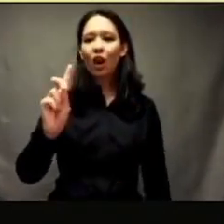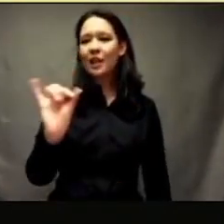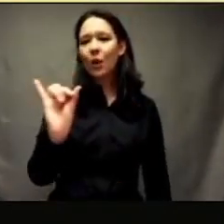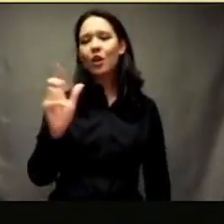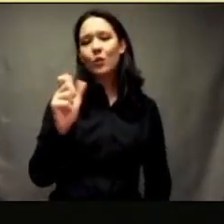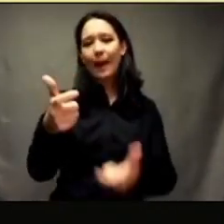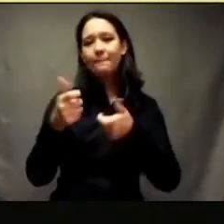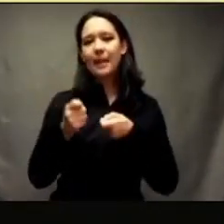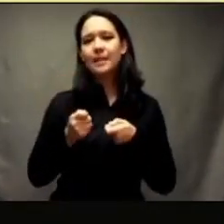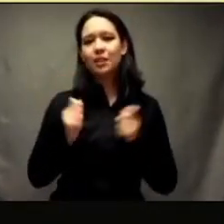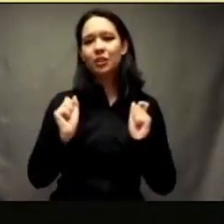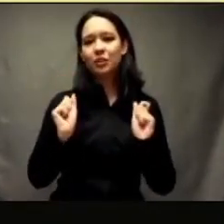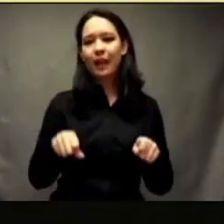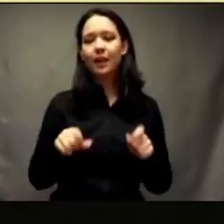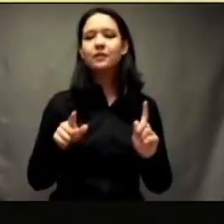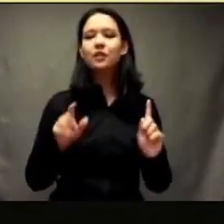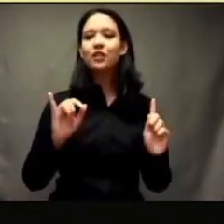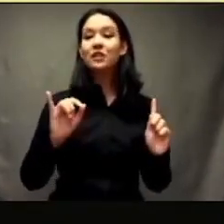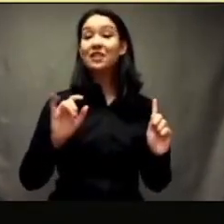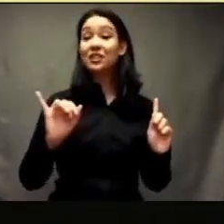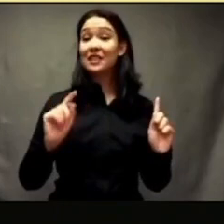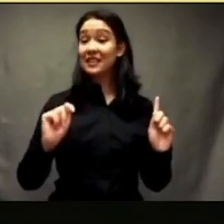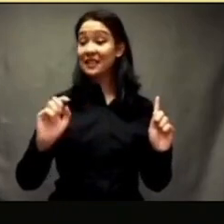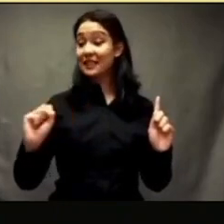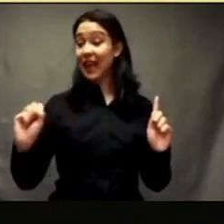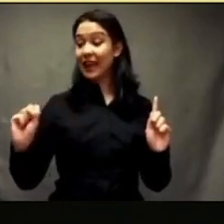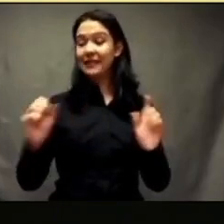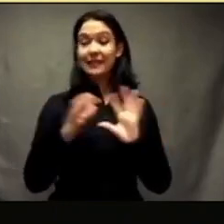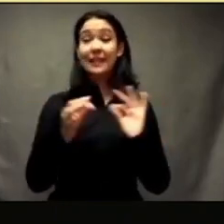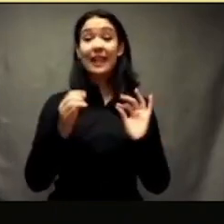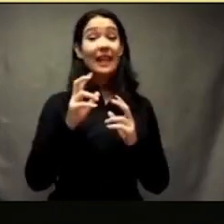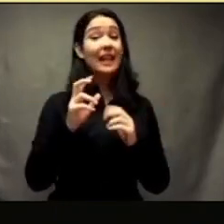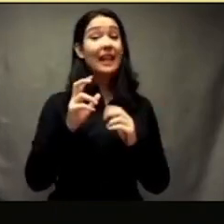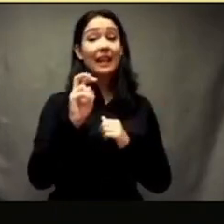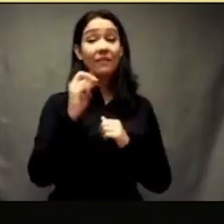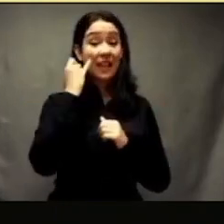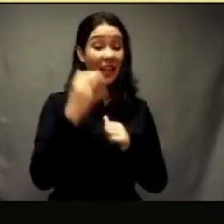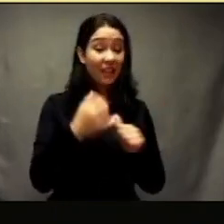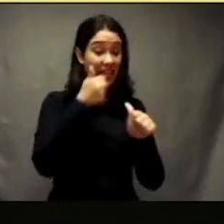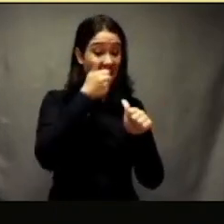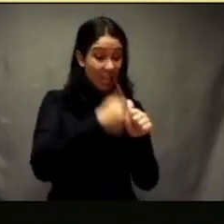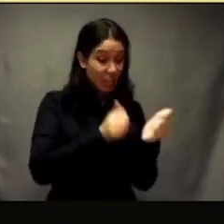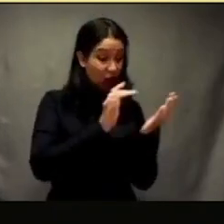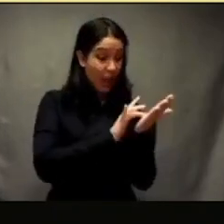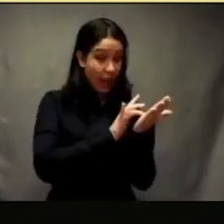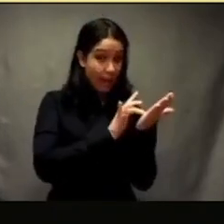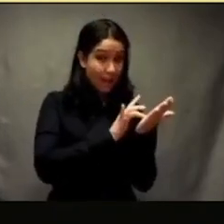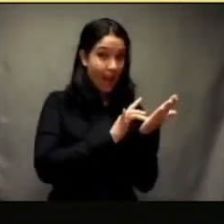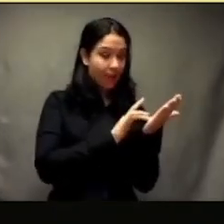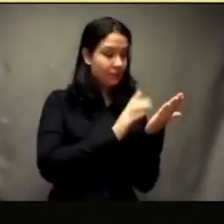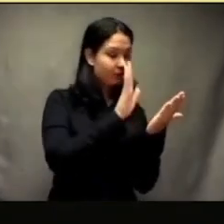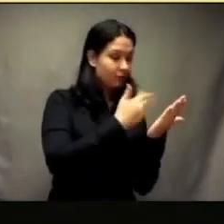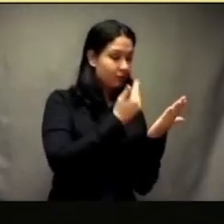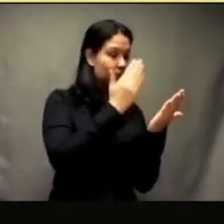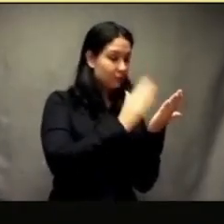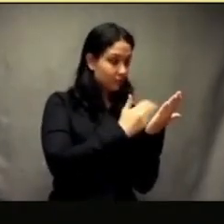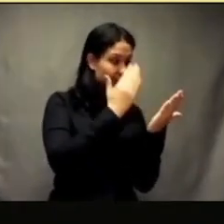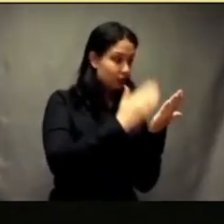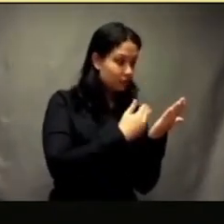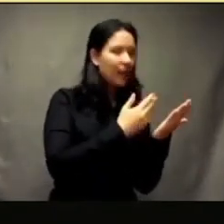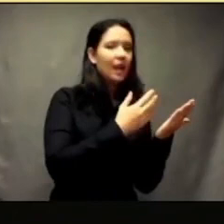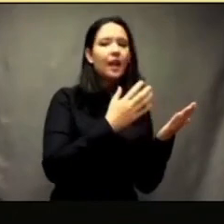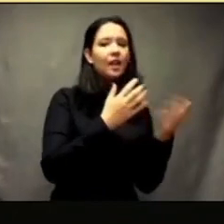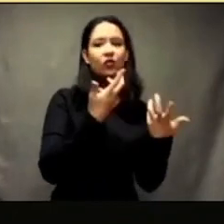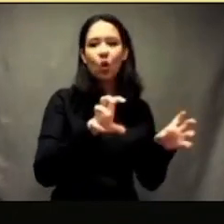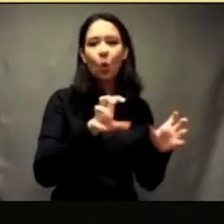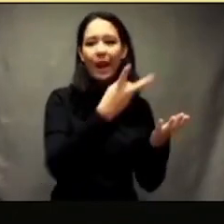I would also, if you can, even if you're working off of each iPad at a time, to not have to go through the process of